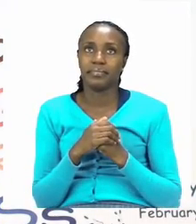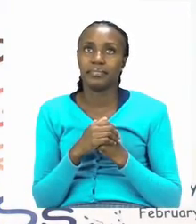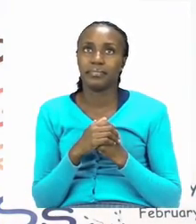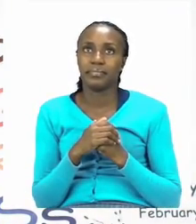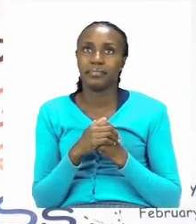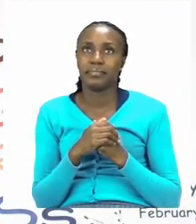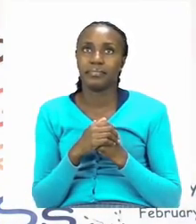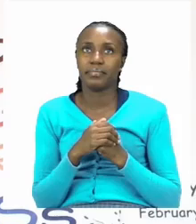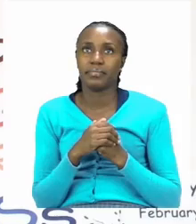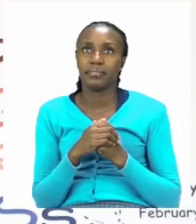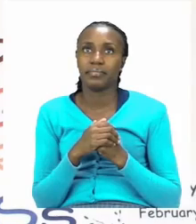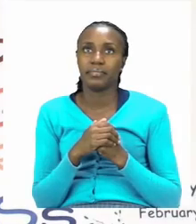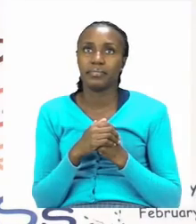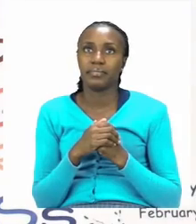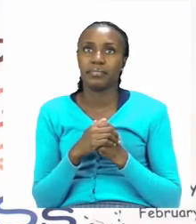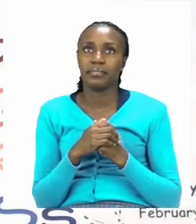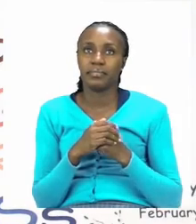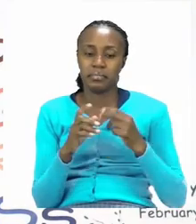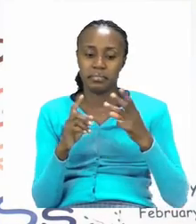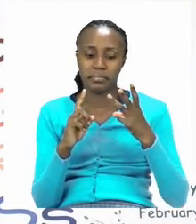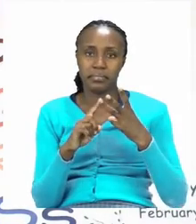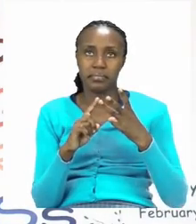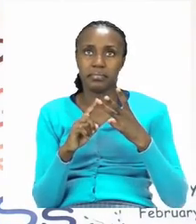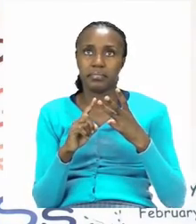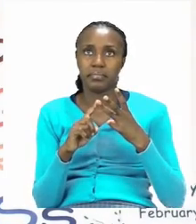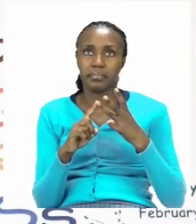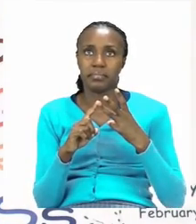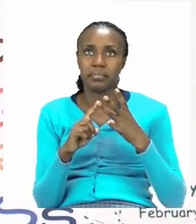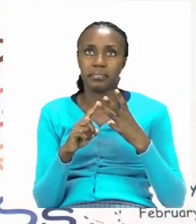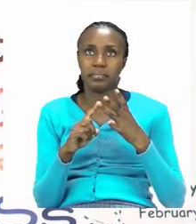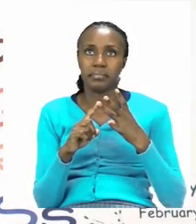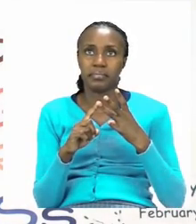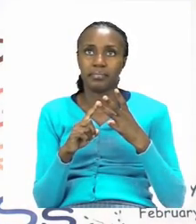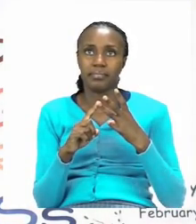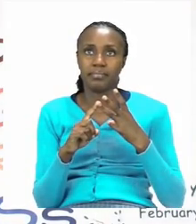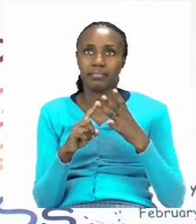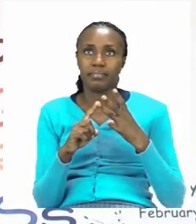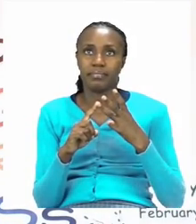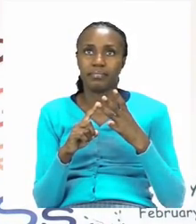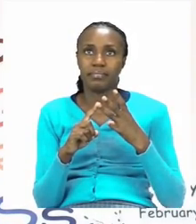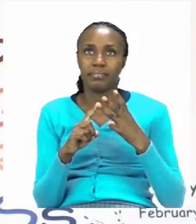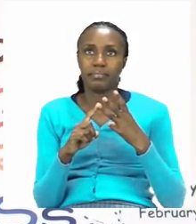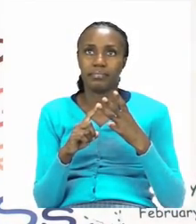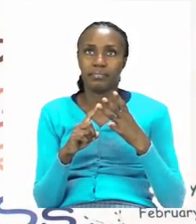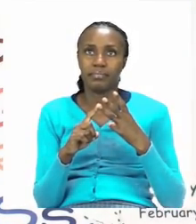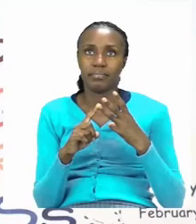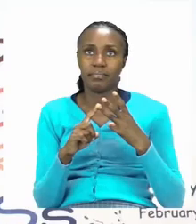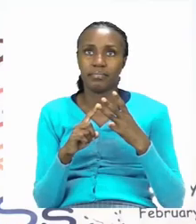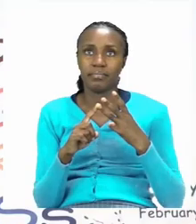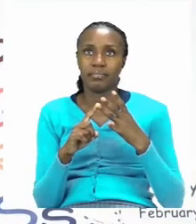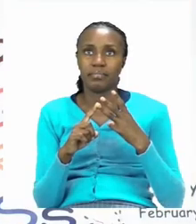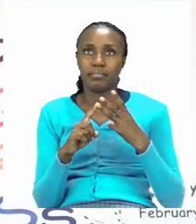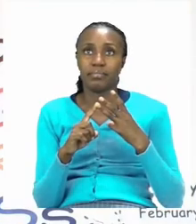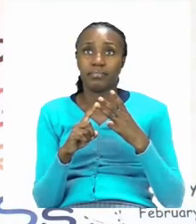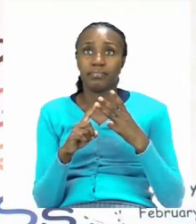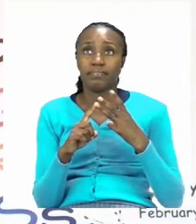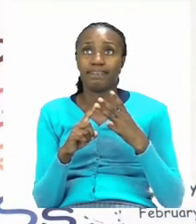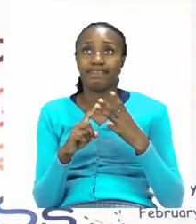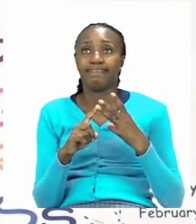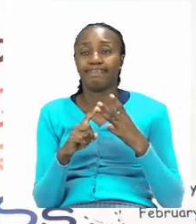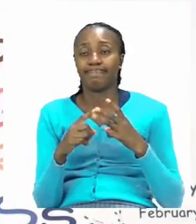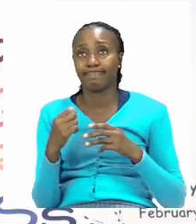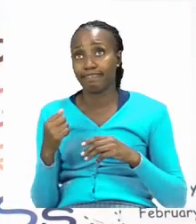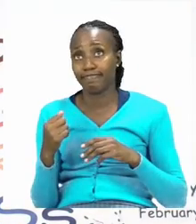And then for number 3, we have, let's read it again. Dad said